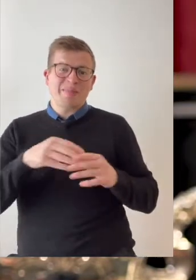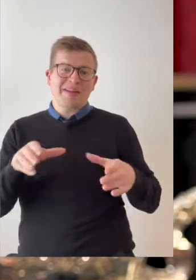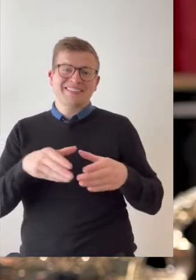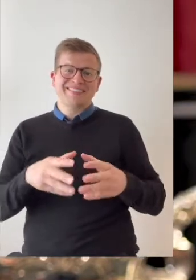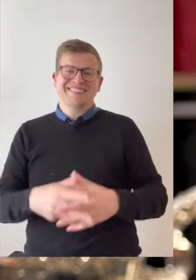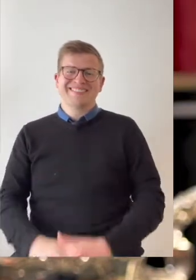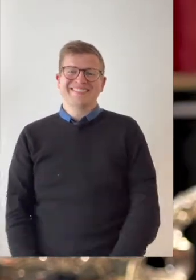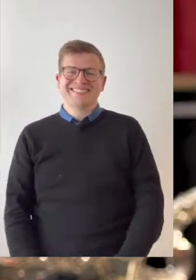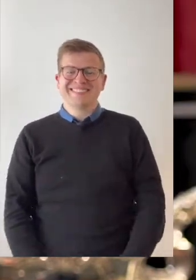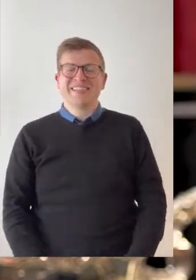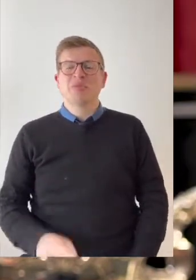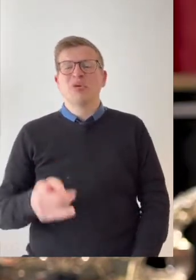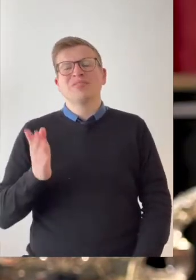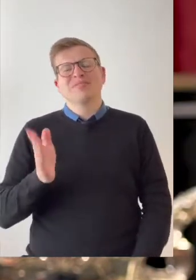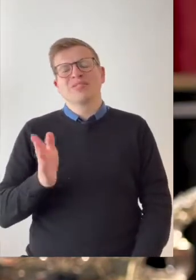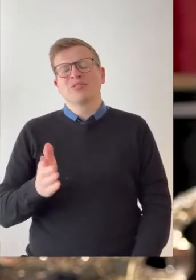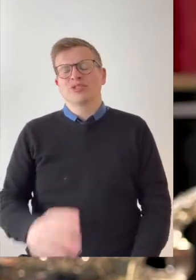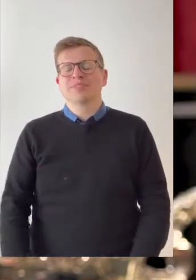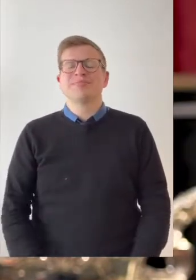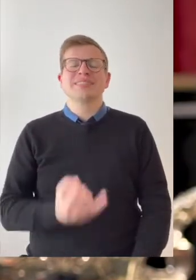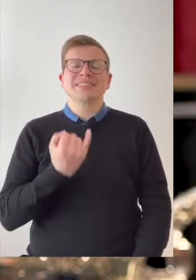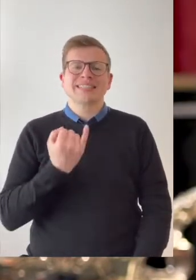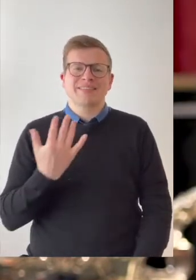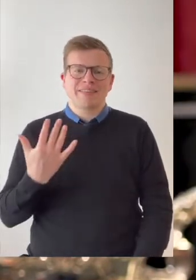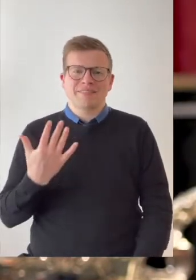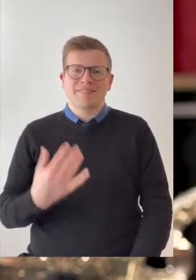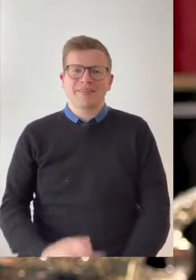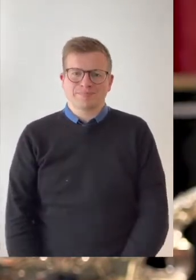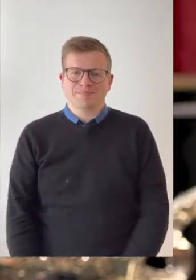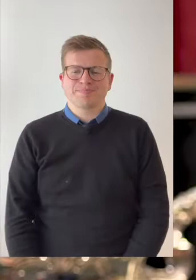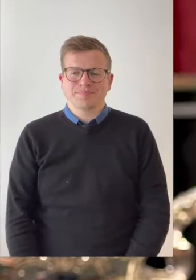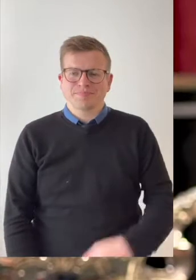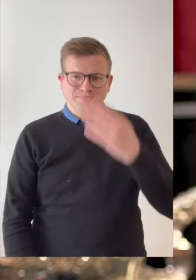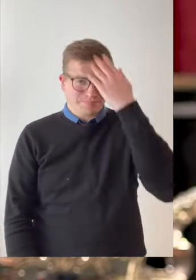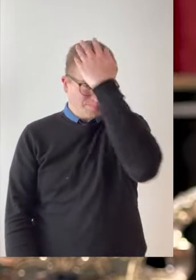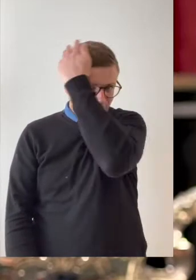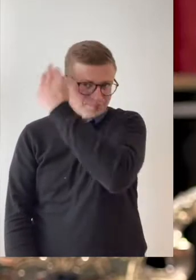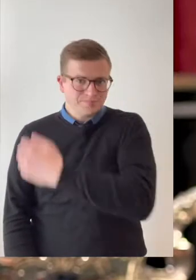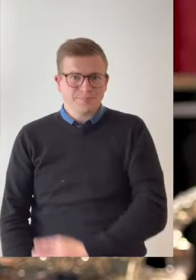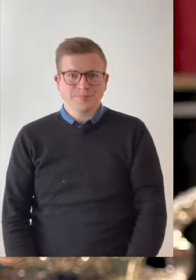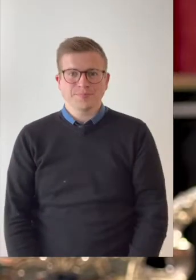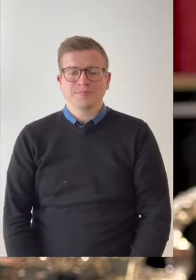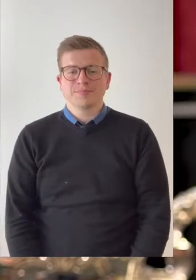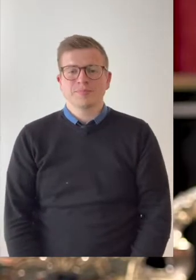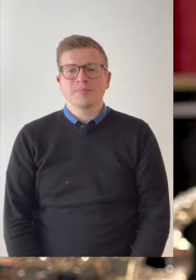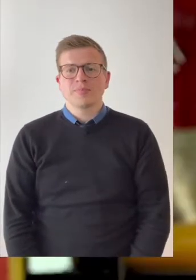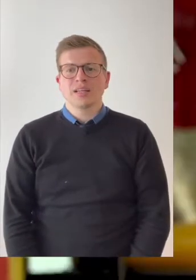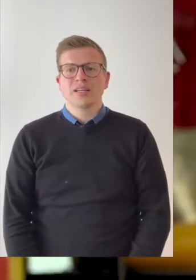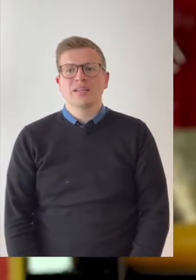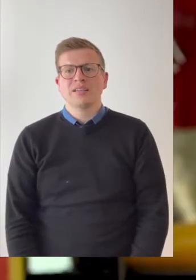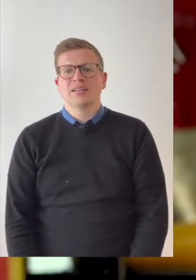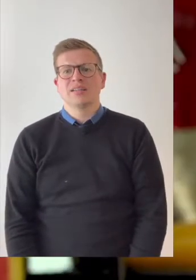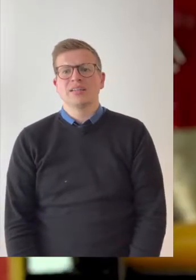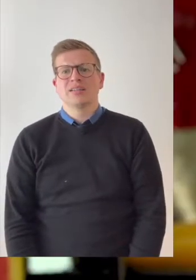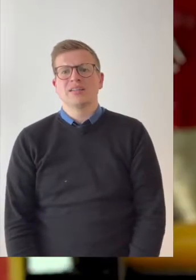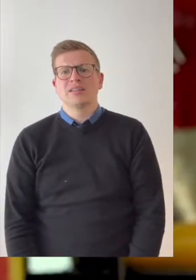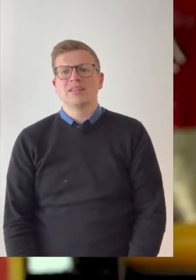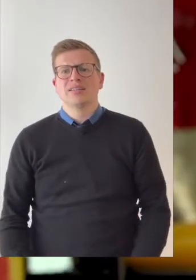band. But that was, of course, 65. So after like that,